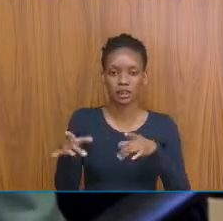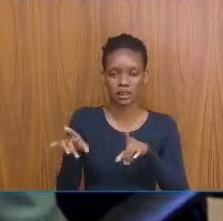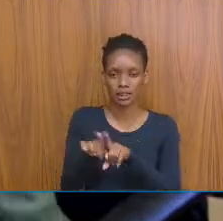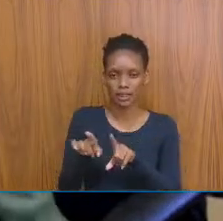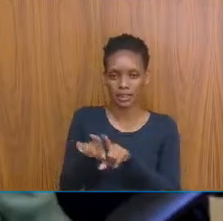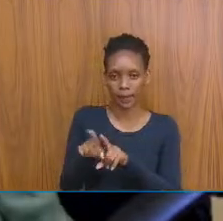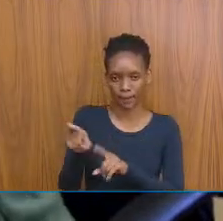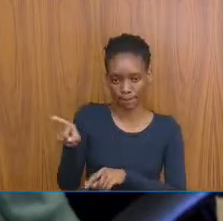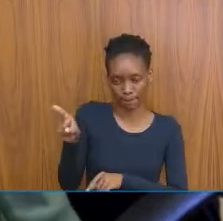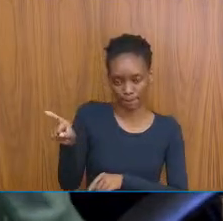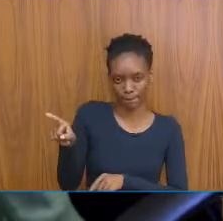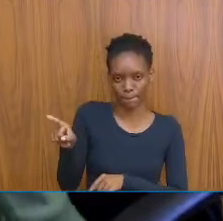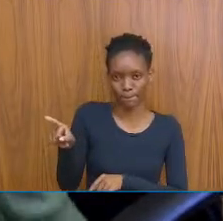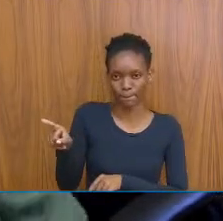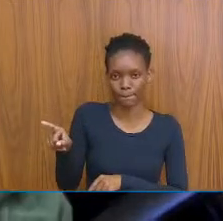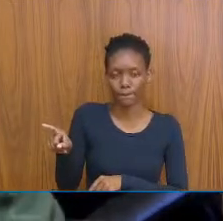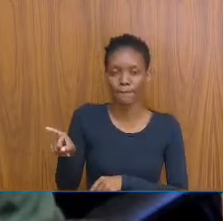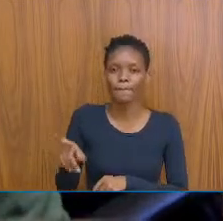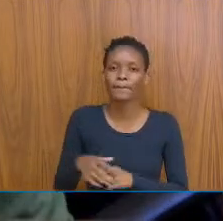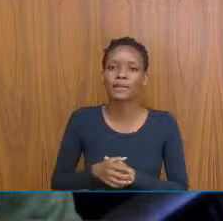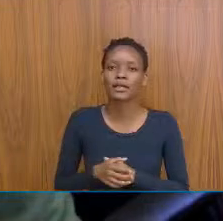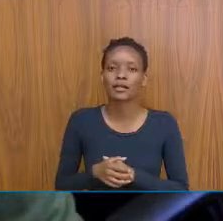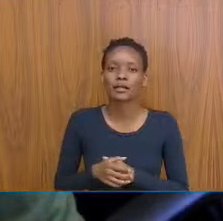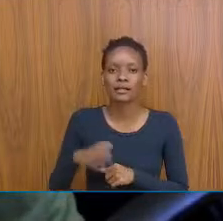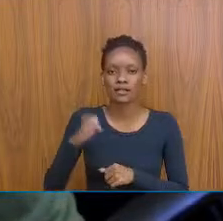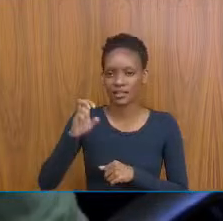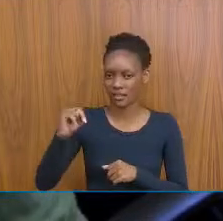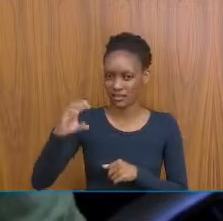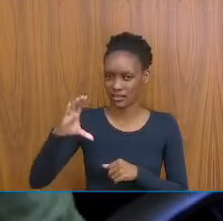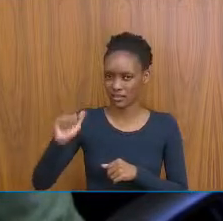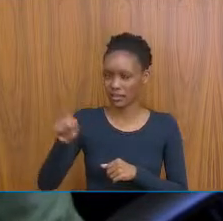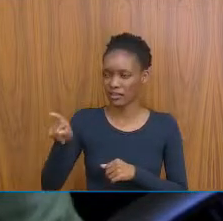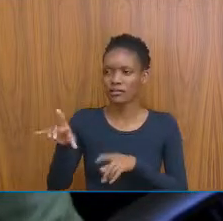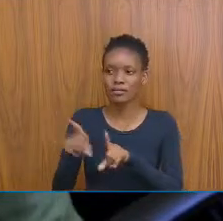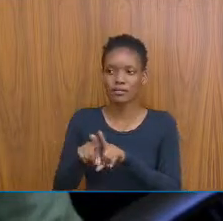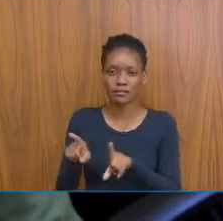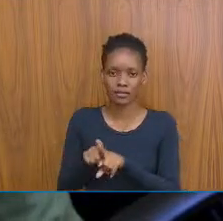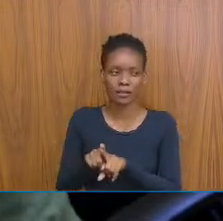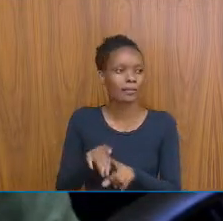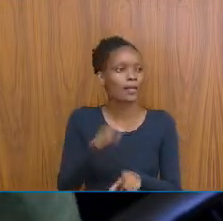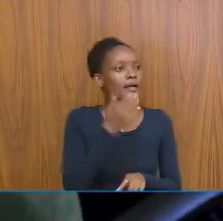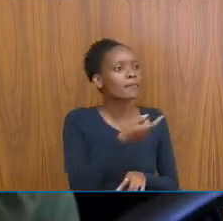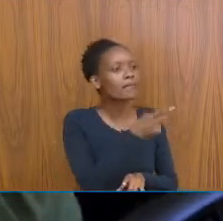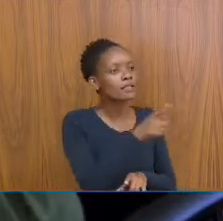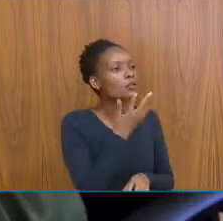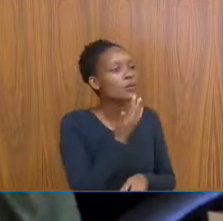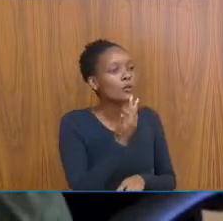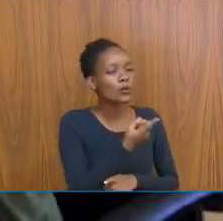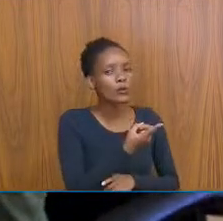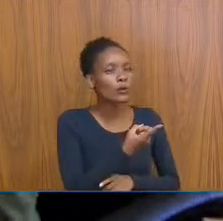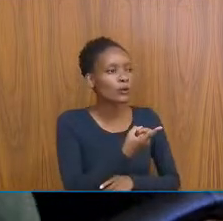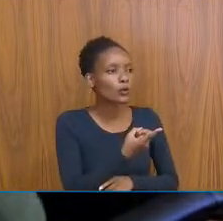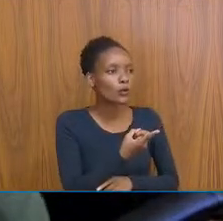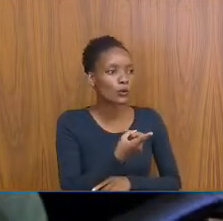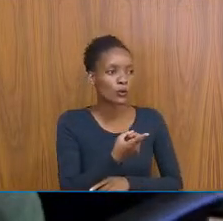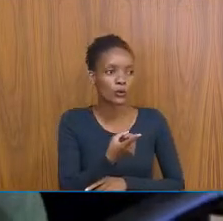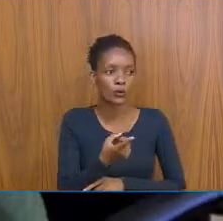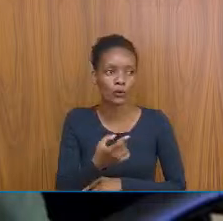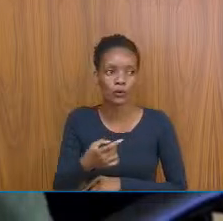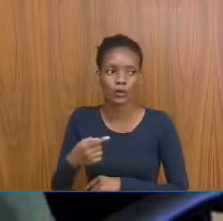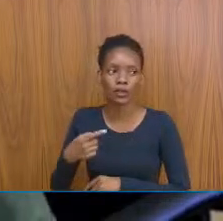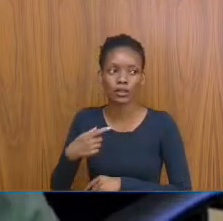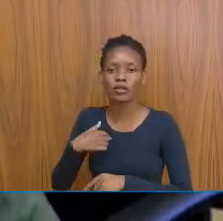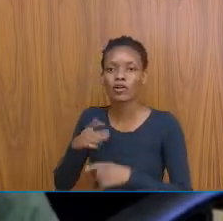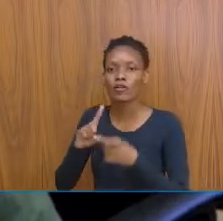the ones that was asked by Heidi. But my Introduce yourself. Sorry. My name is Lung. I'm